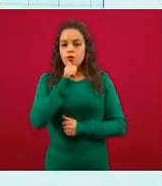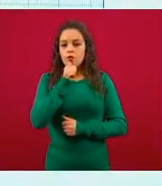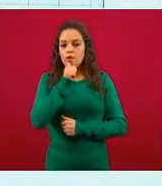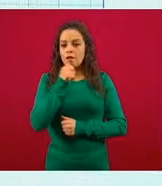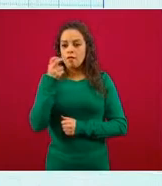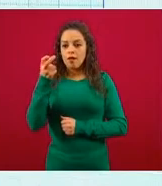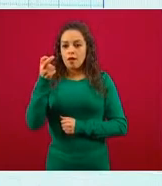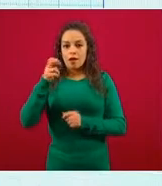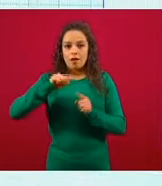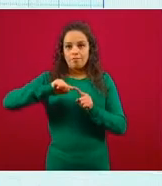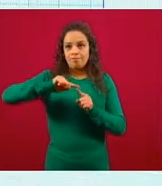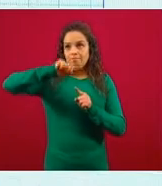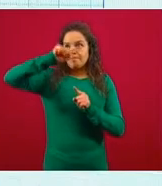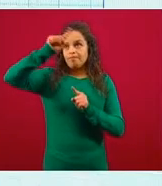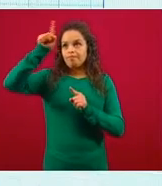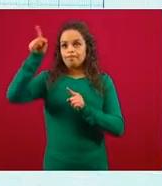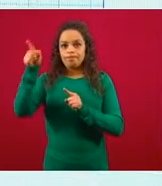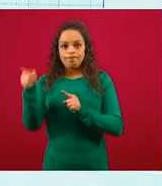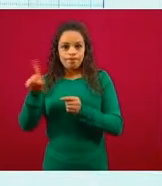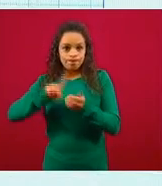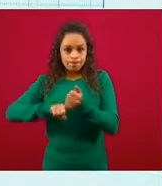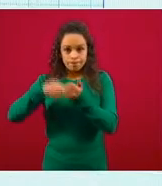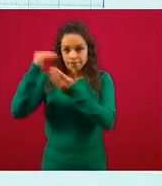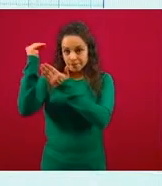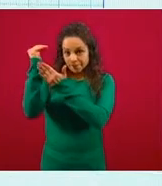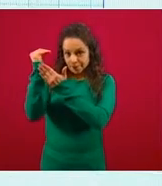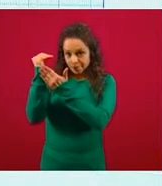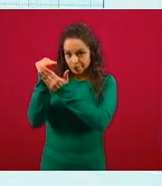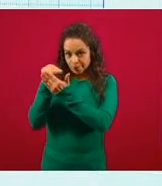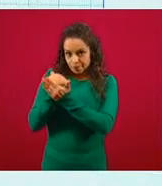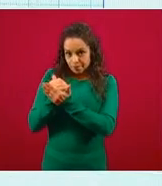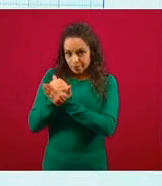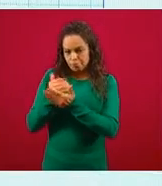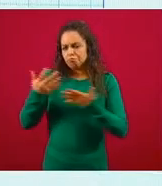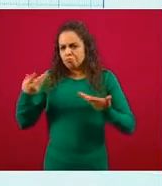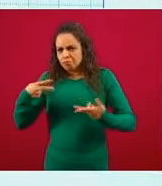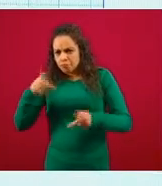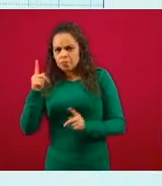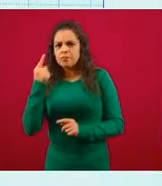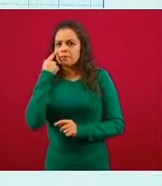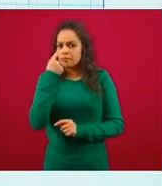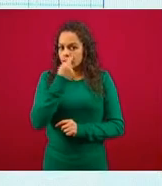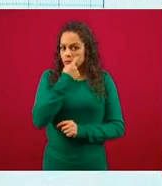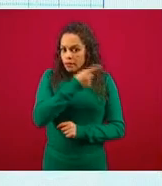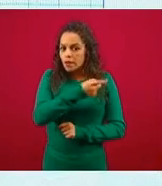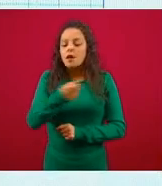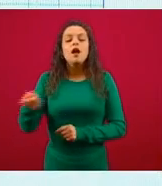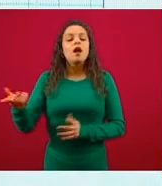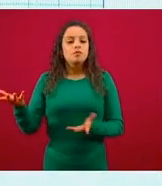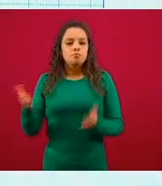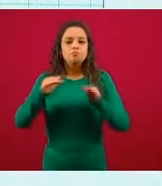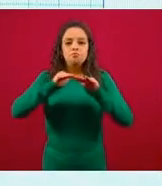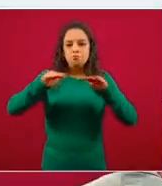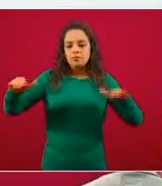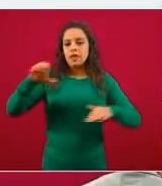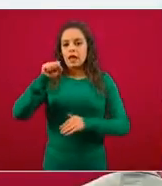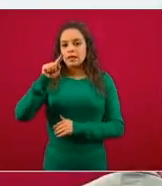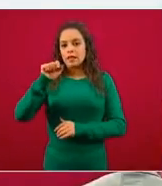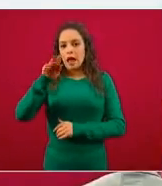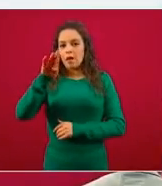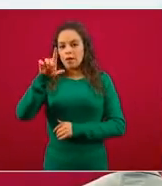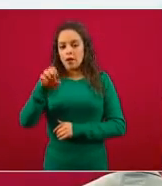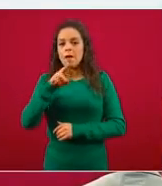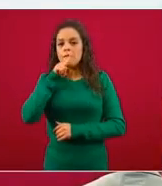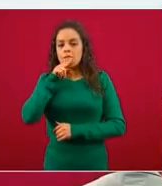this inflection point, this slowdown point, hasn't manifested itself yet, according to the